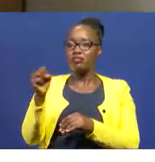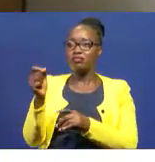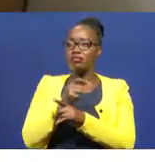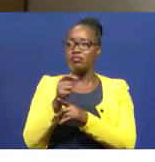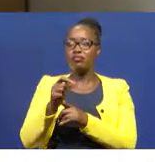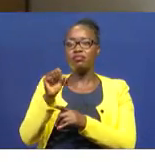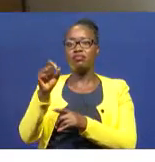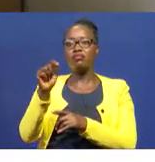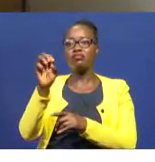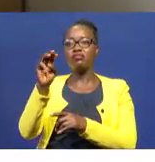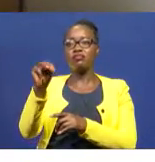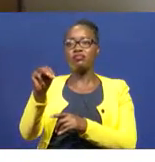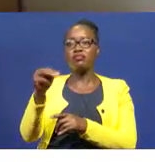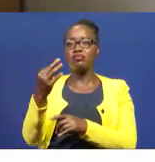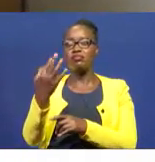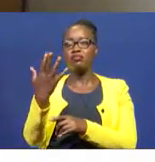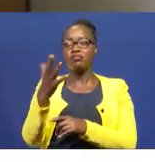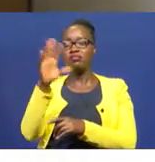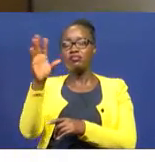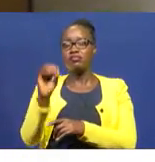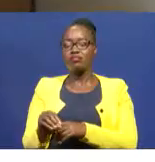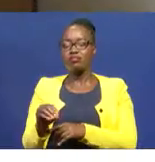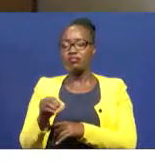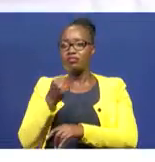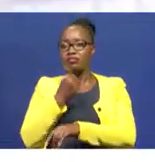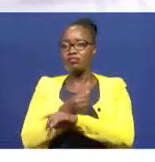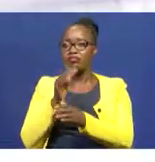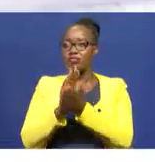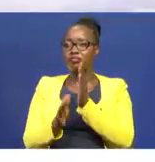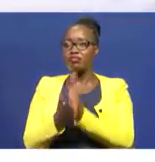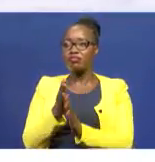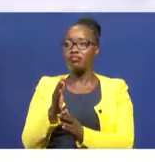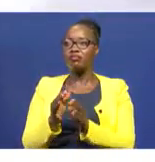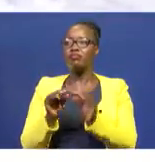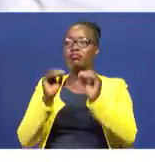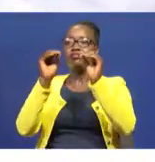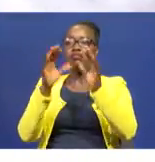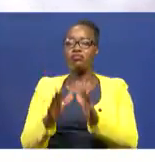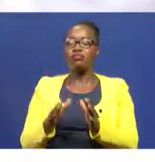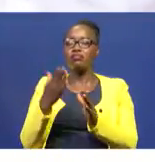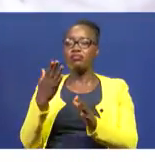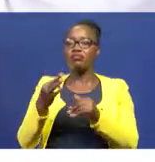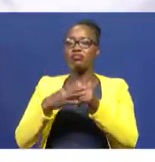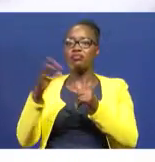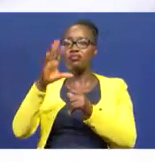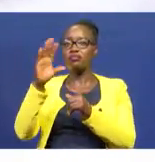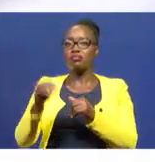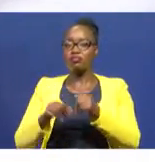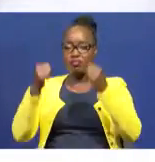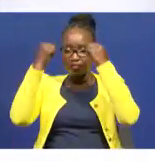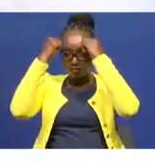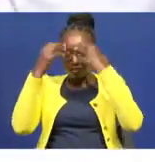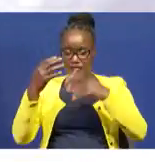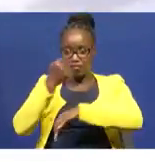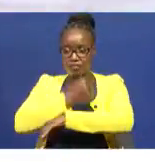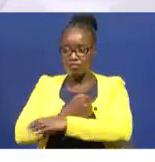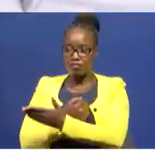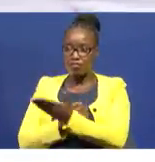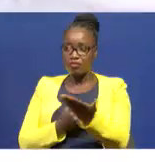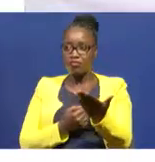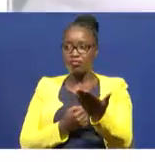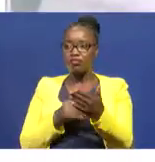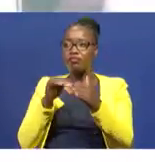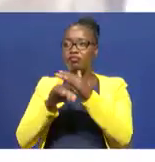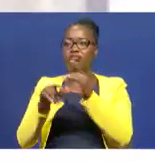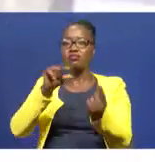in STEM, with 35% of the schools without a single STEM teacher, and only 48% of learners in these schools had